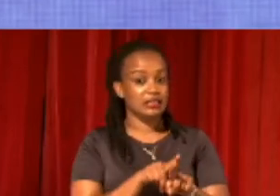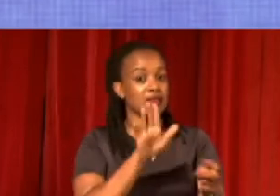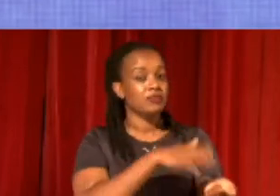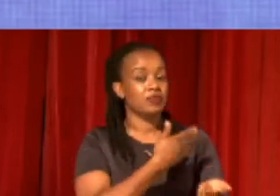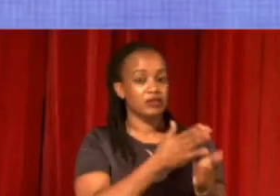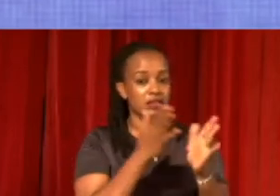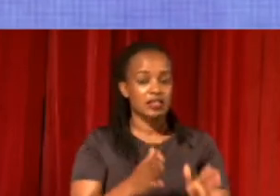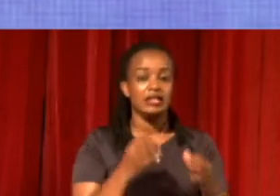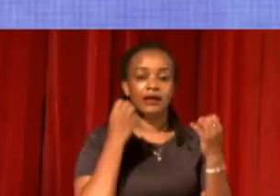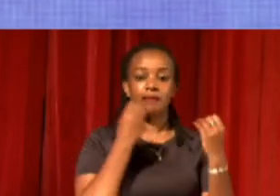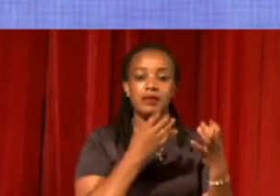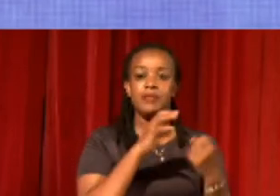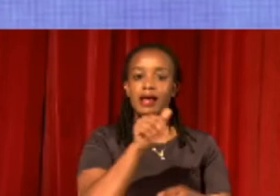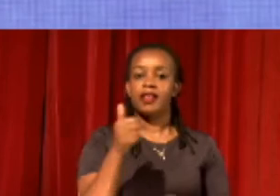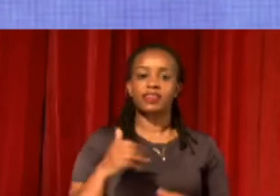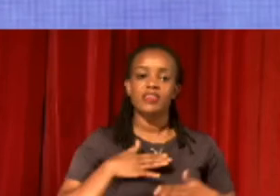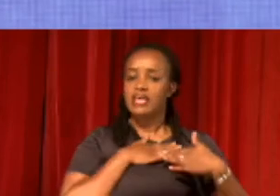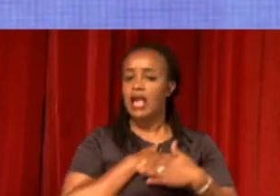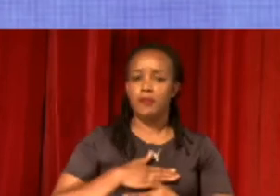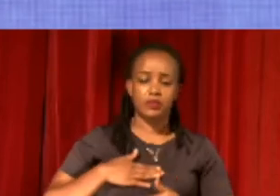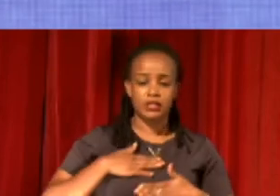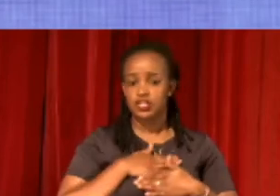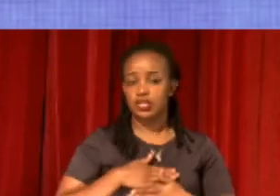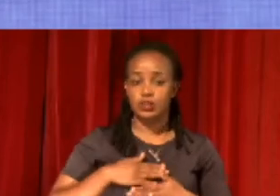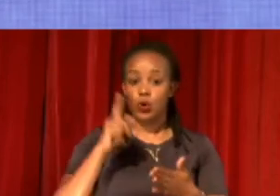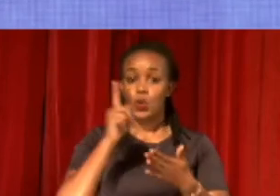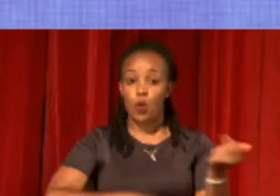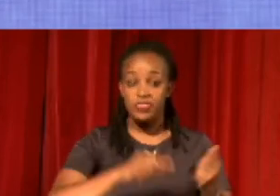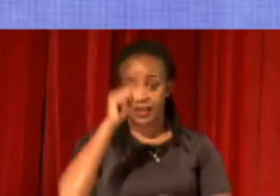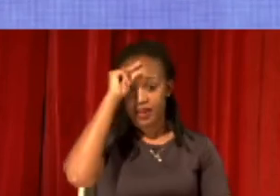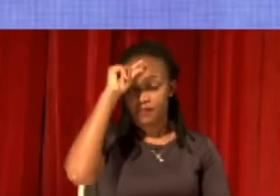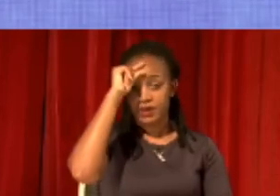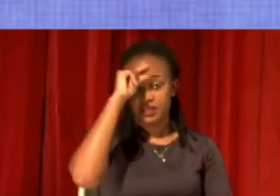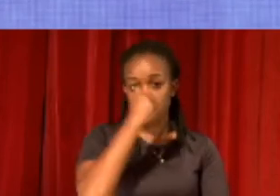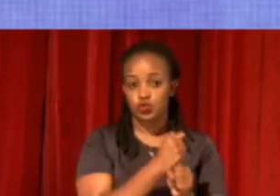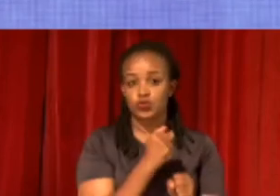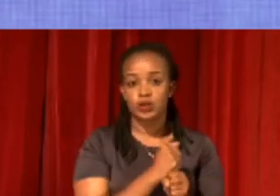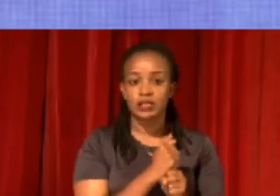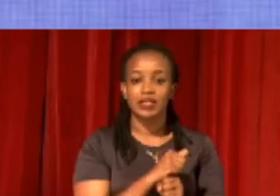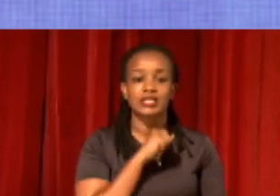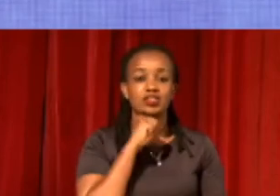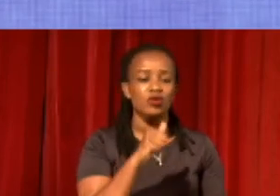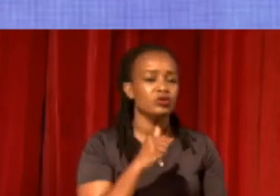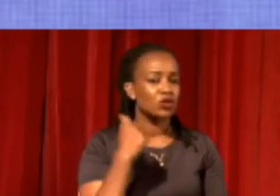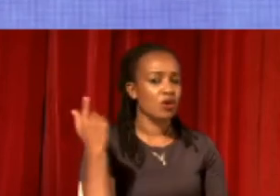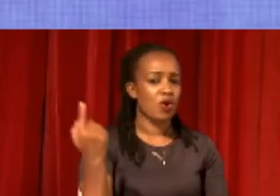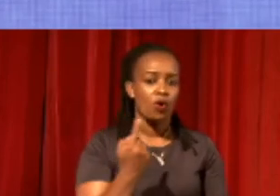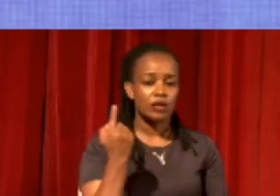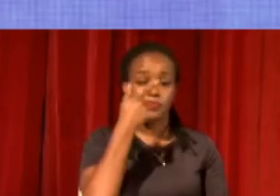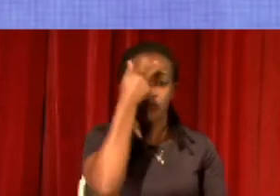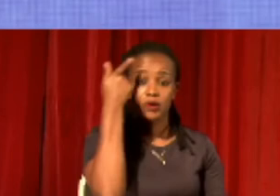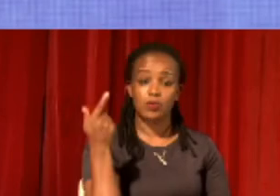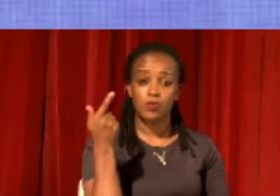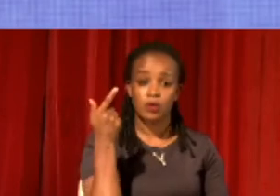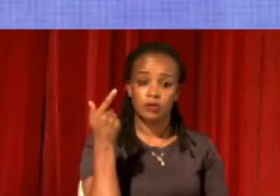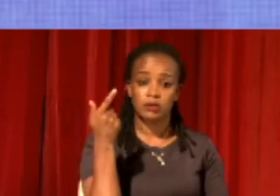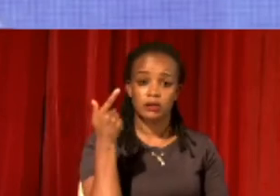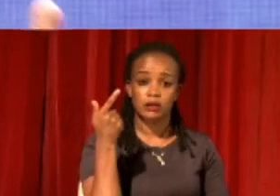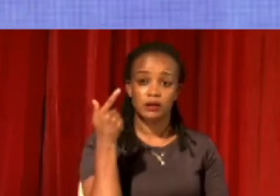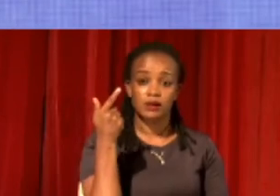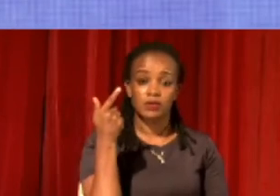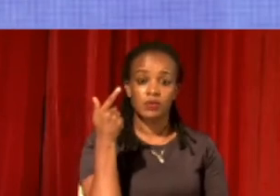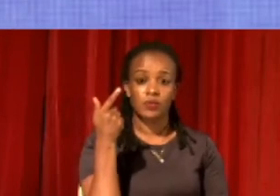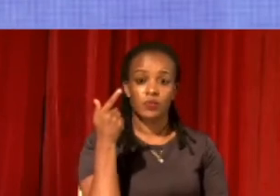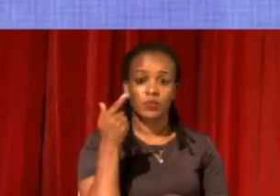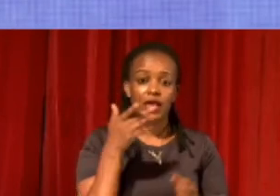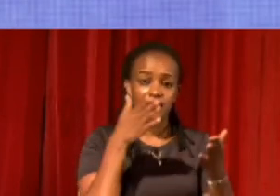know are very appreciative of what the government is doing. Mm. And it's not only because ati tunapowaka kitu. Yes, not